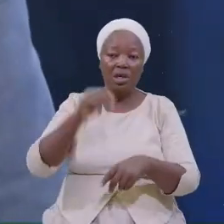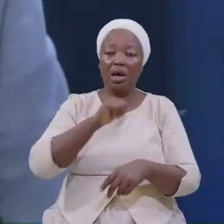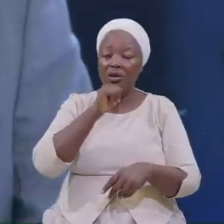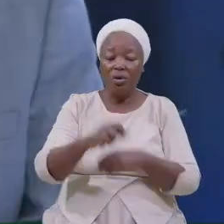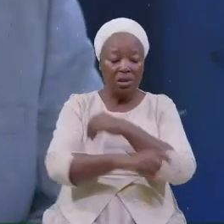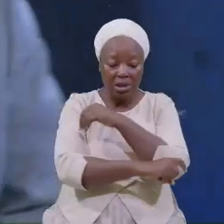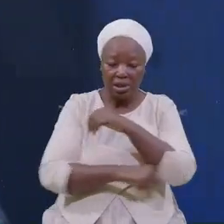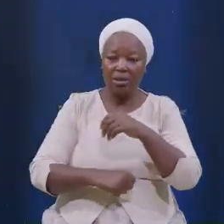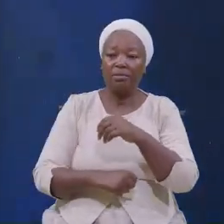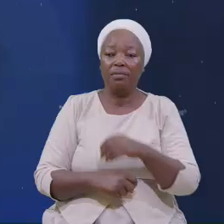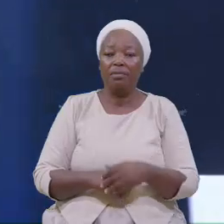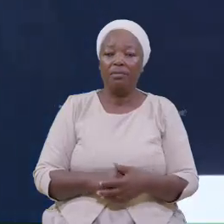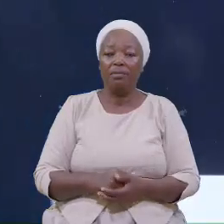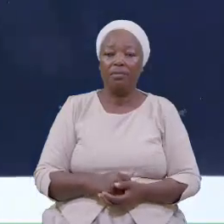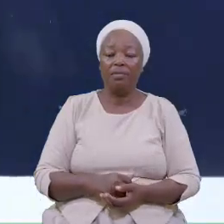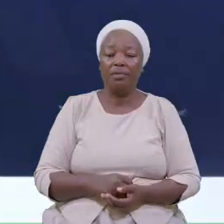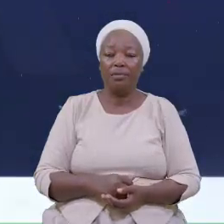steal.